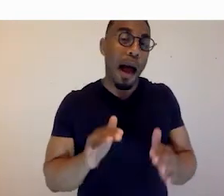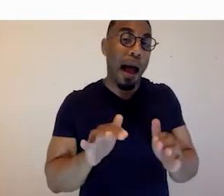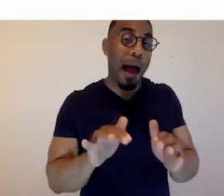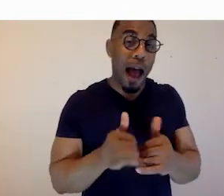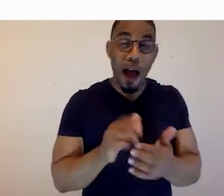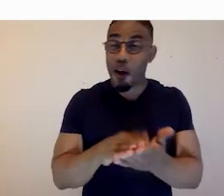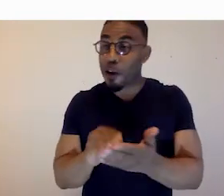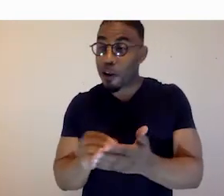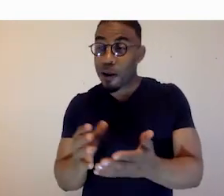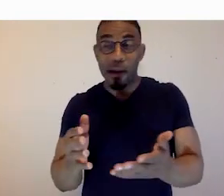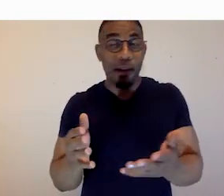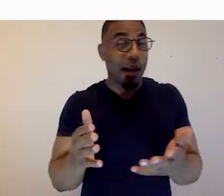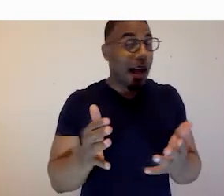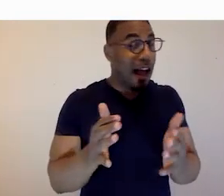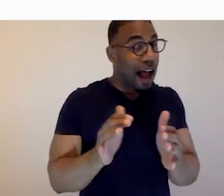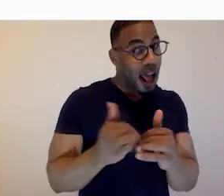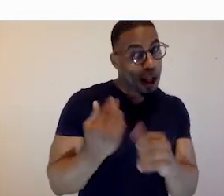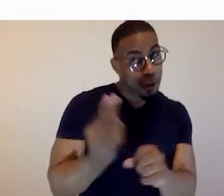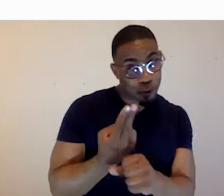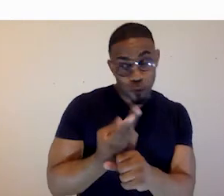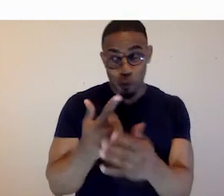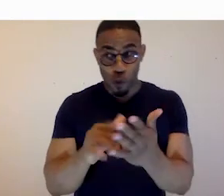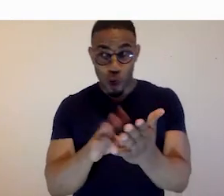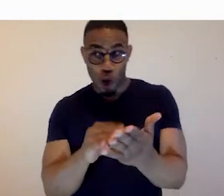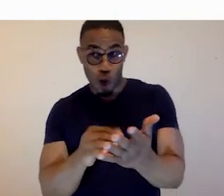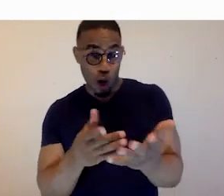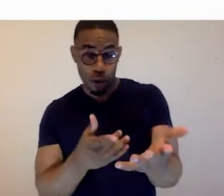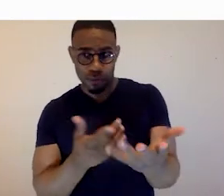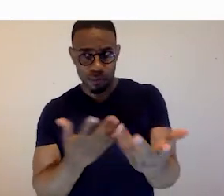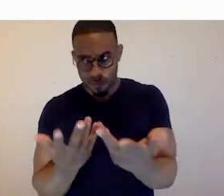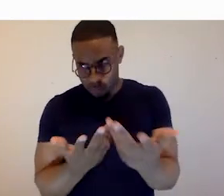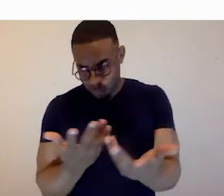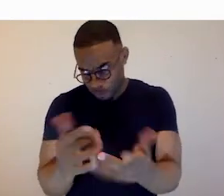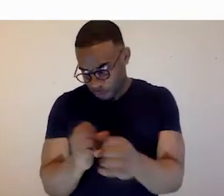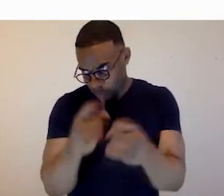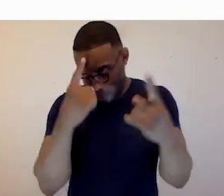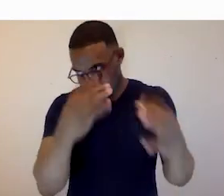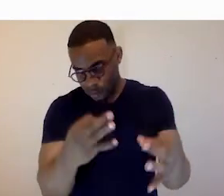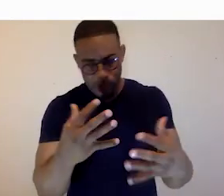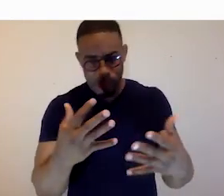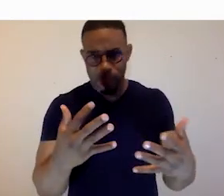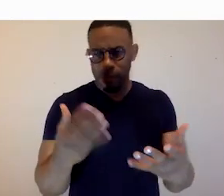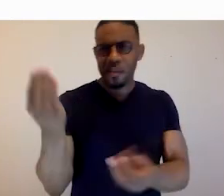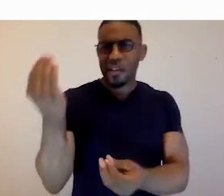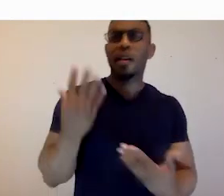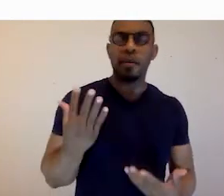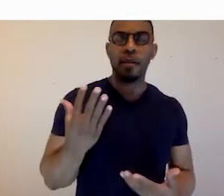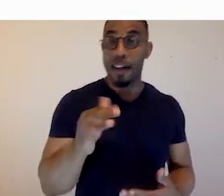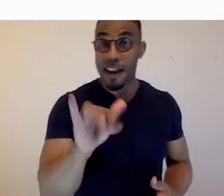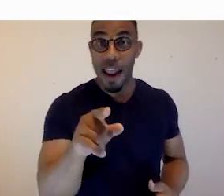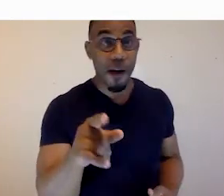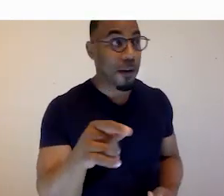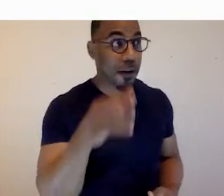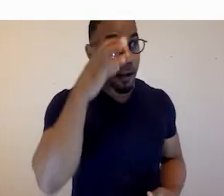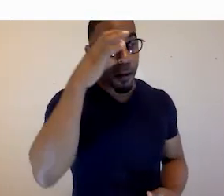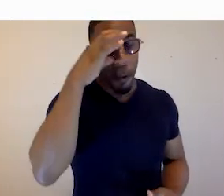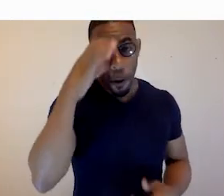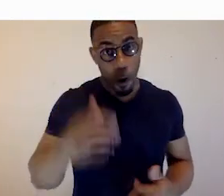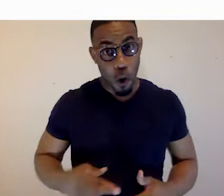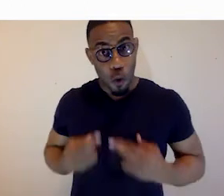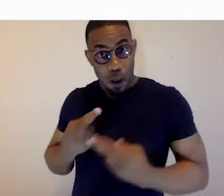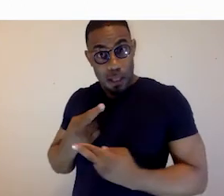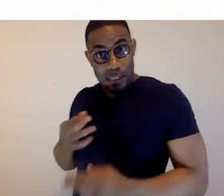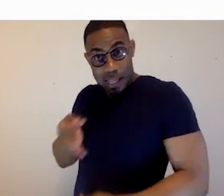it learn, how does it use what it's learned, to make decisions. Now, Resident